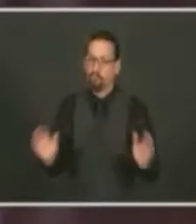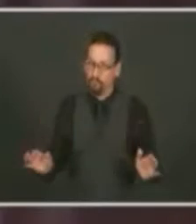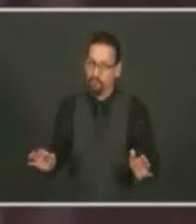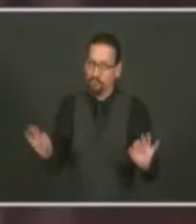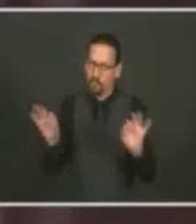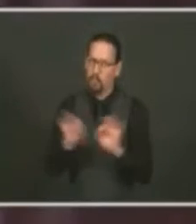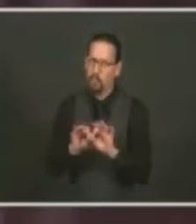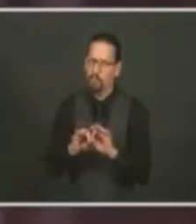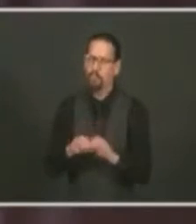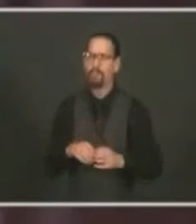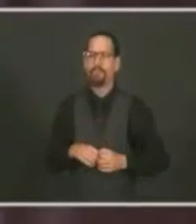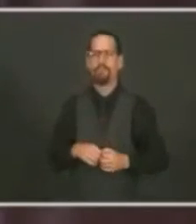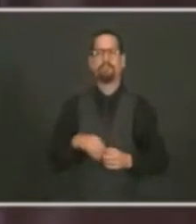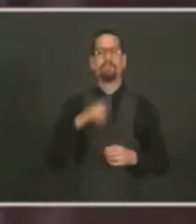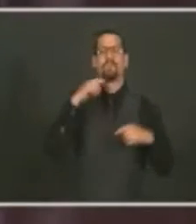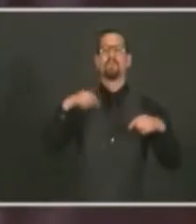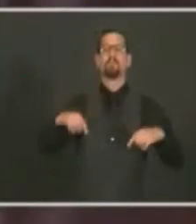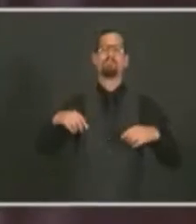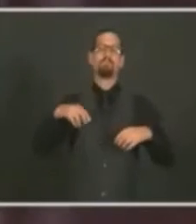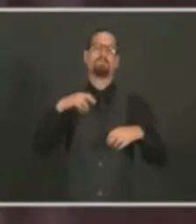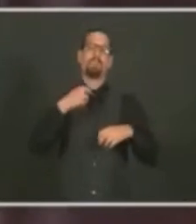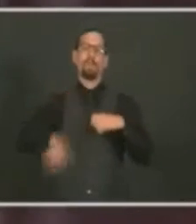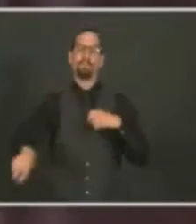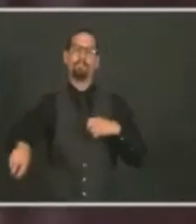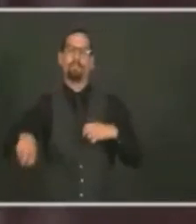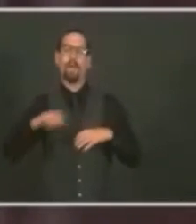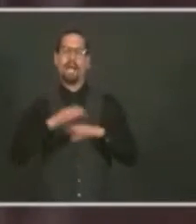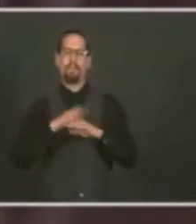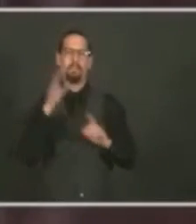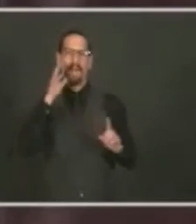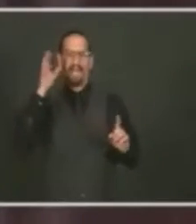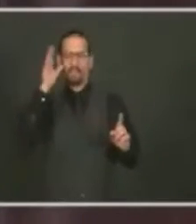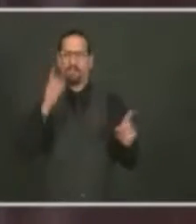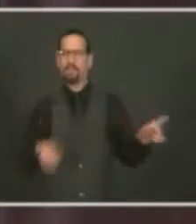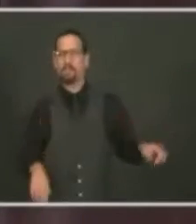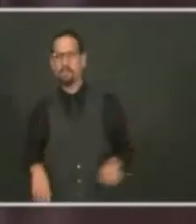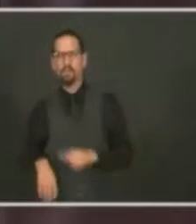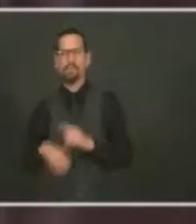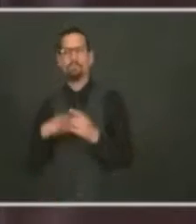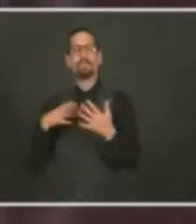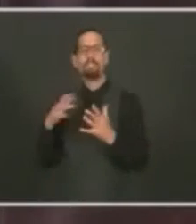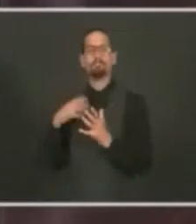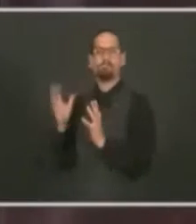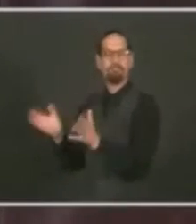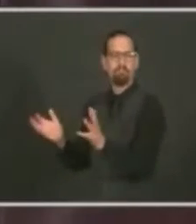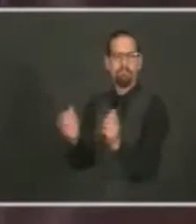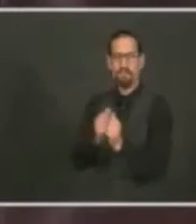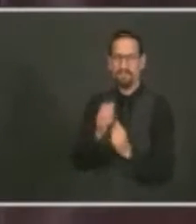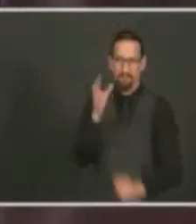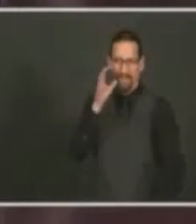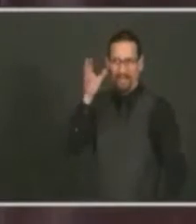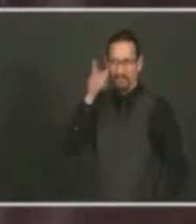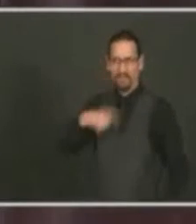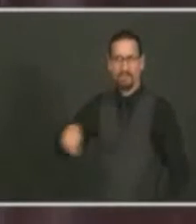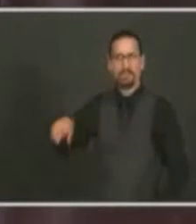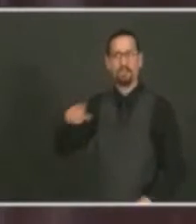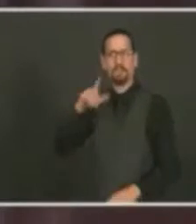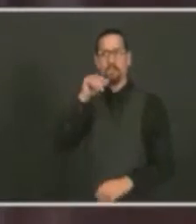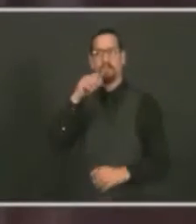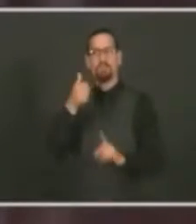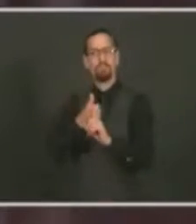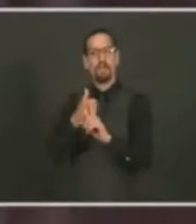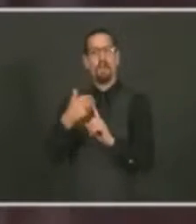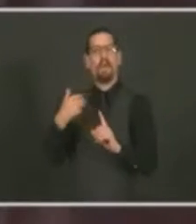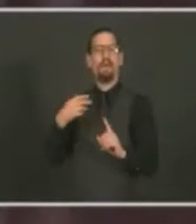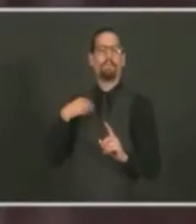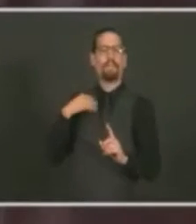This is really rough on parents as well. You know, I was chatting with someone whose child has an IEP.